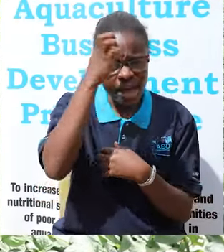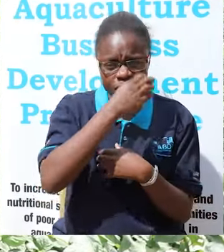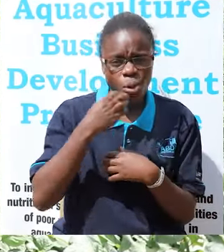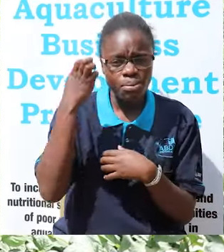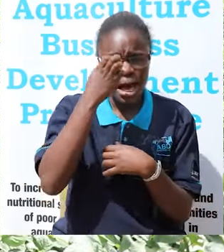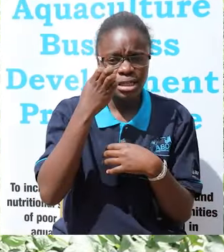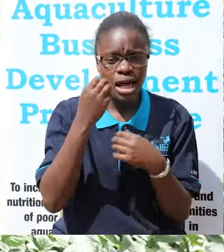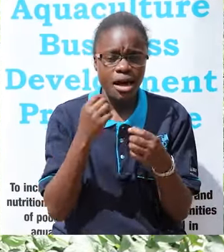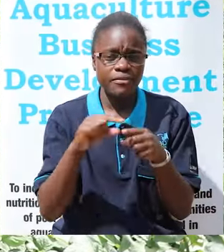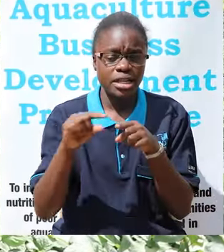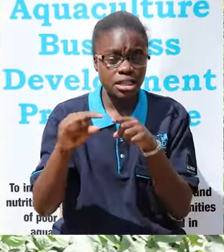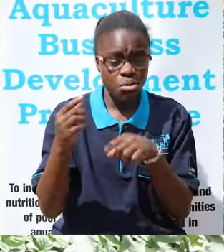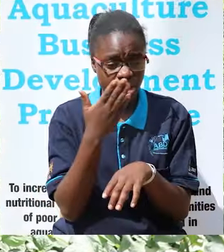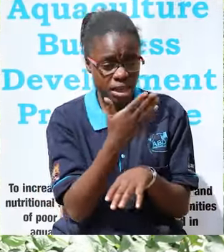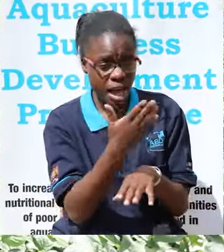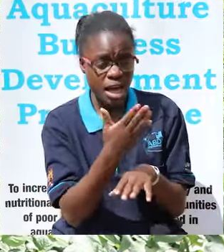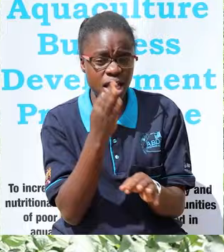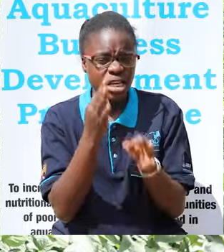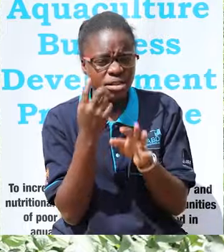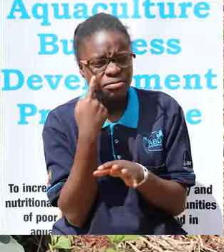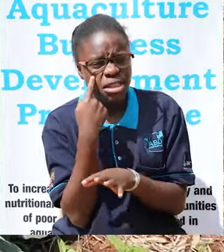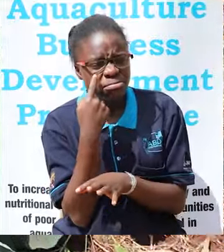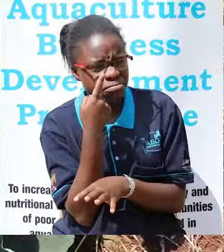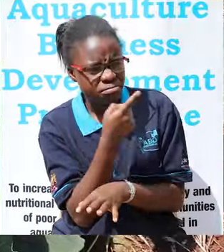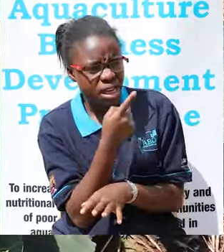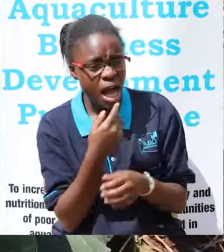kale. All these vegetables, each